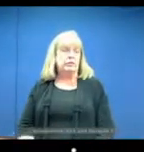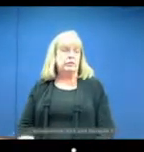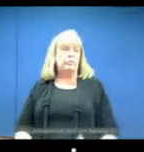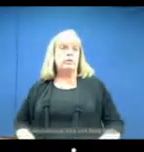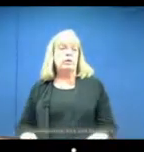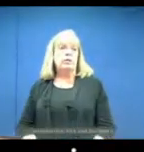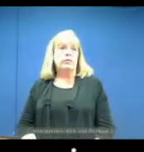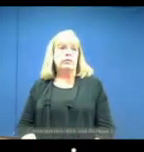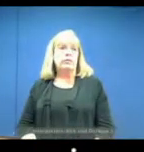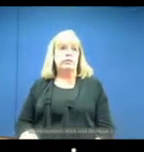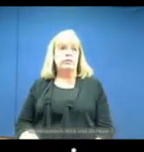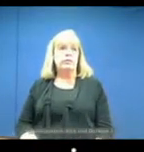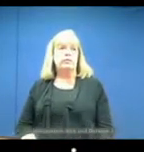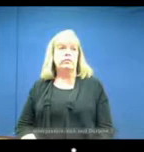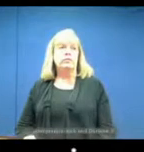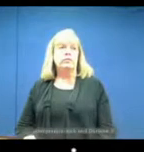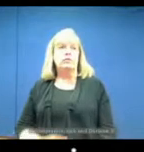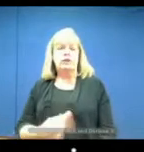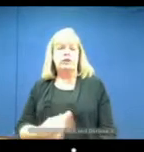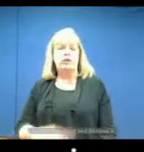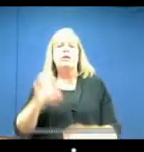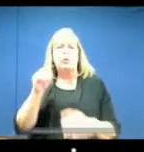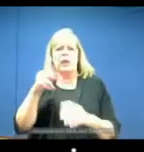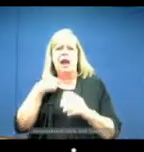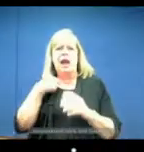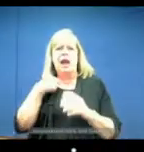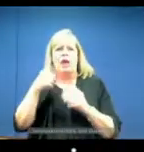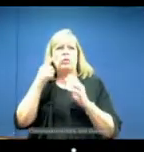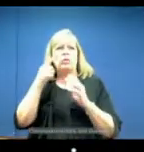Okay, so let me know. I'll go to the